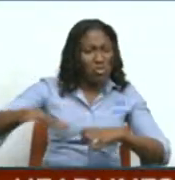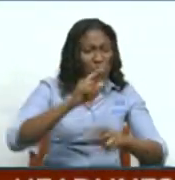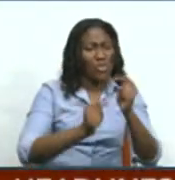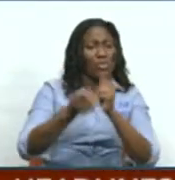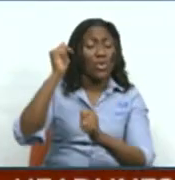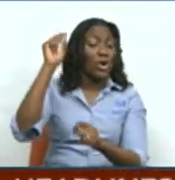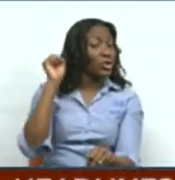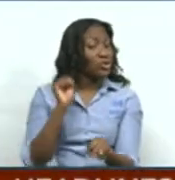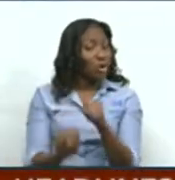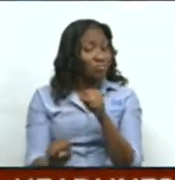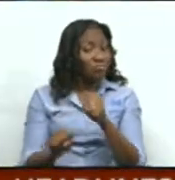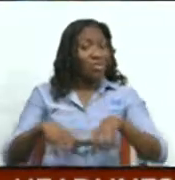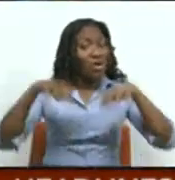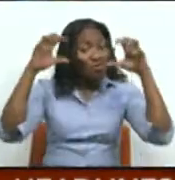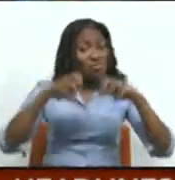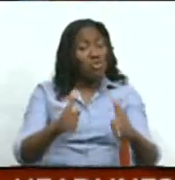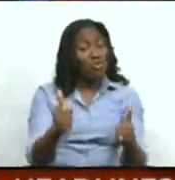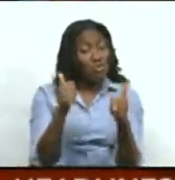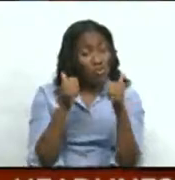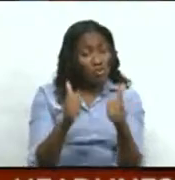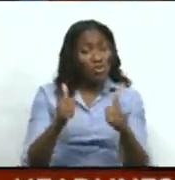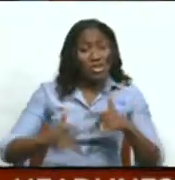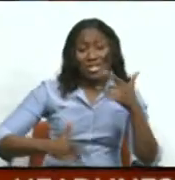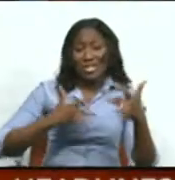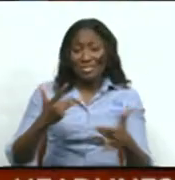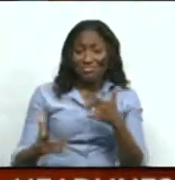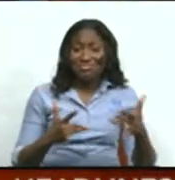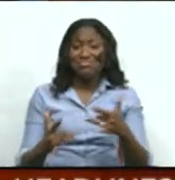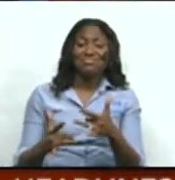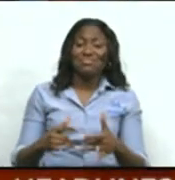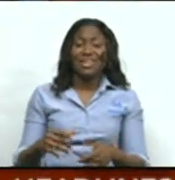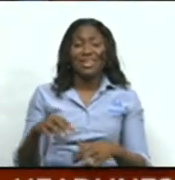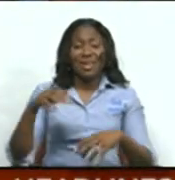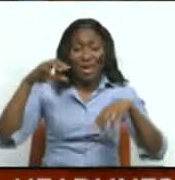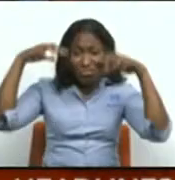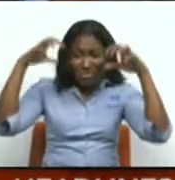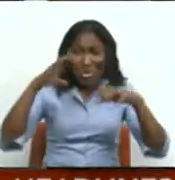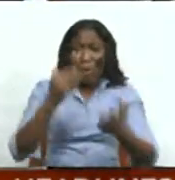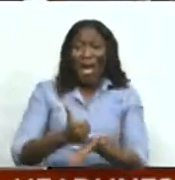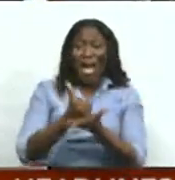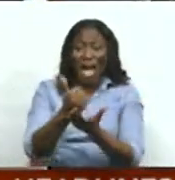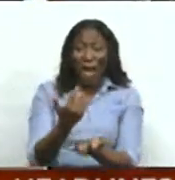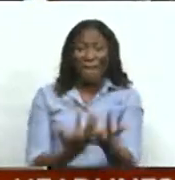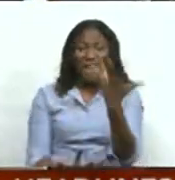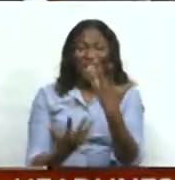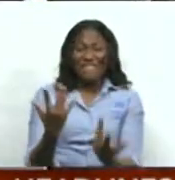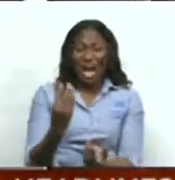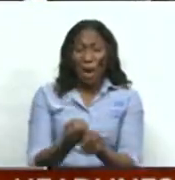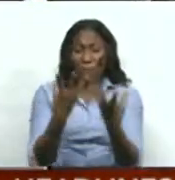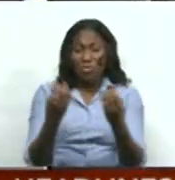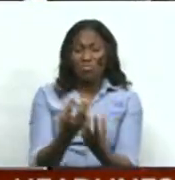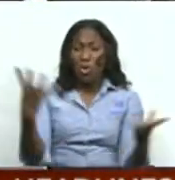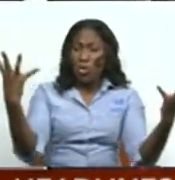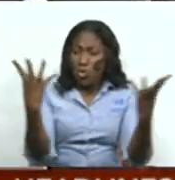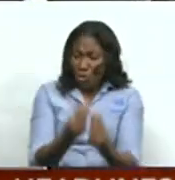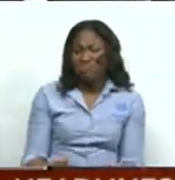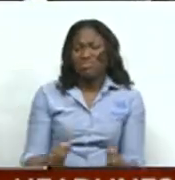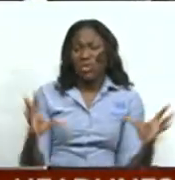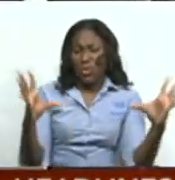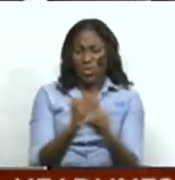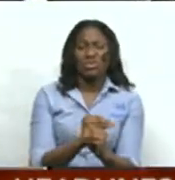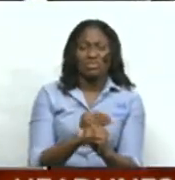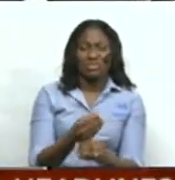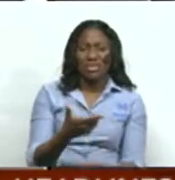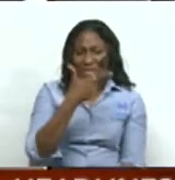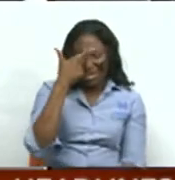So, rainfall is good, looking forward to it to quell some of those bushfires that have been really impacting our air quality over the last several days.